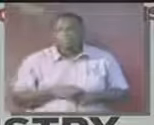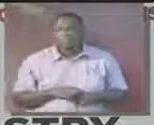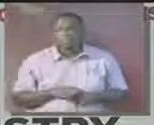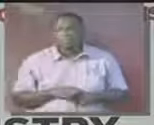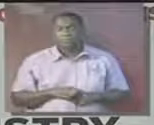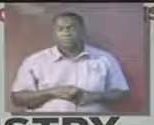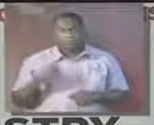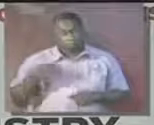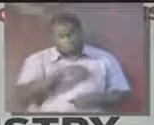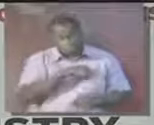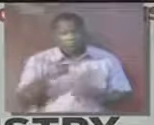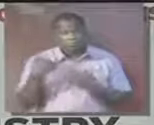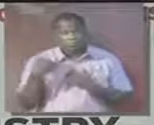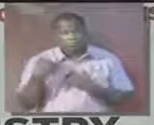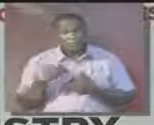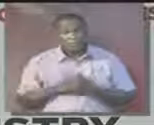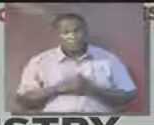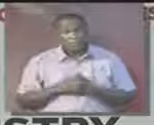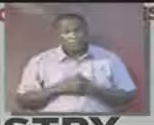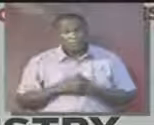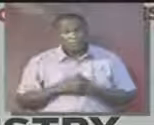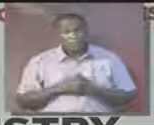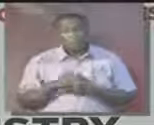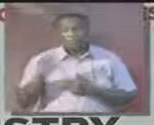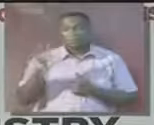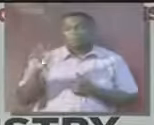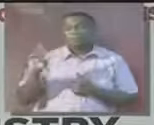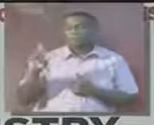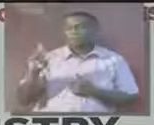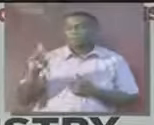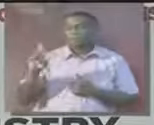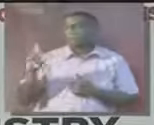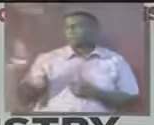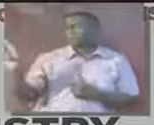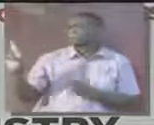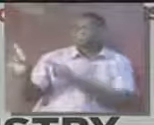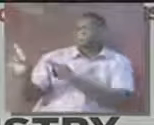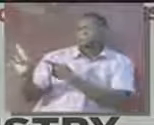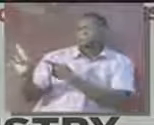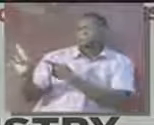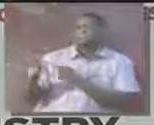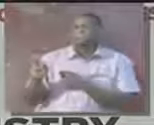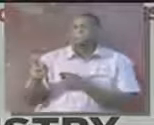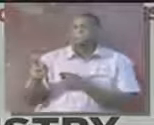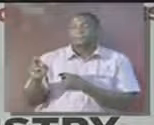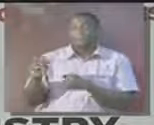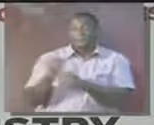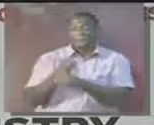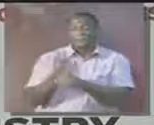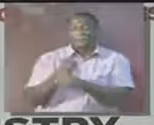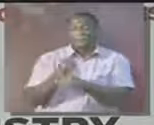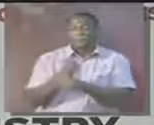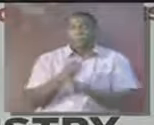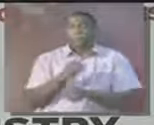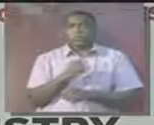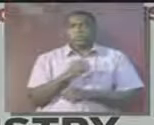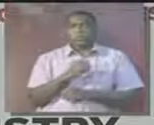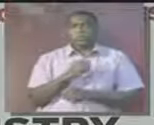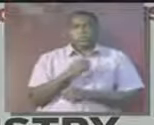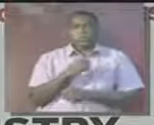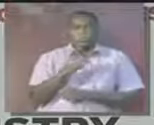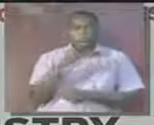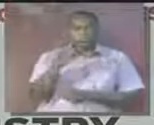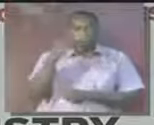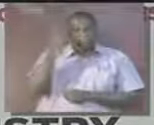Dr. Richards gave us some sobering statistics. That is, for